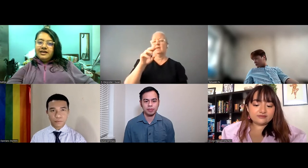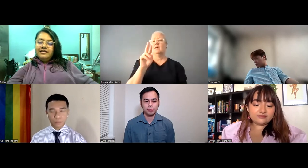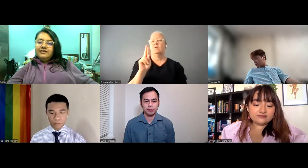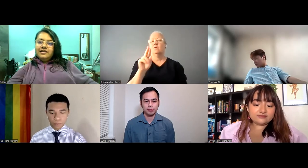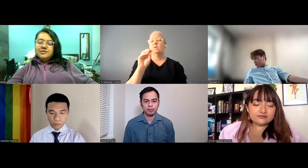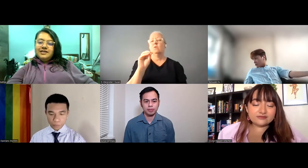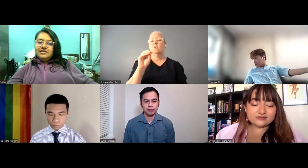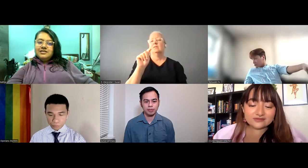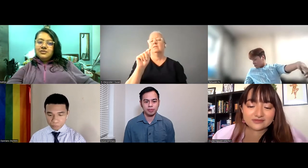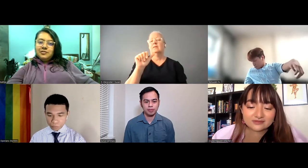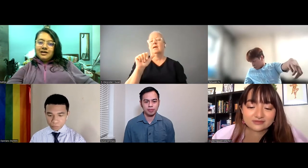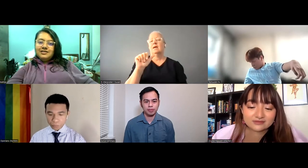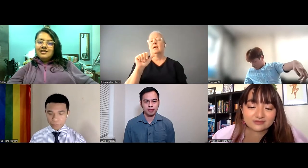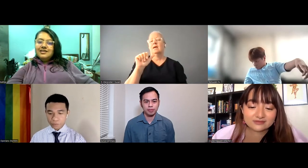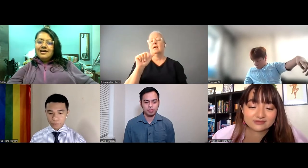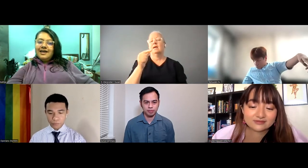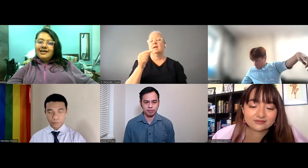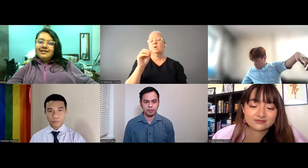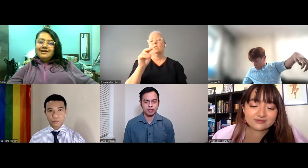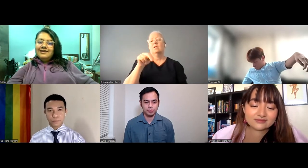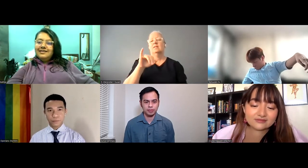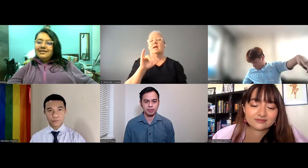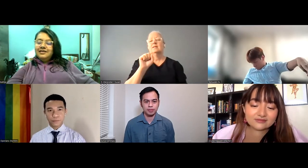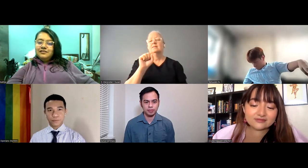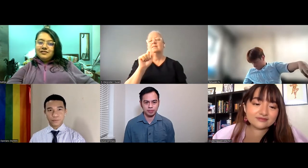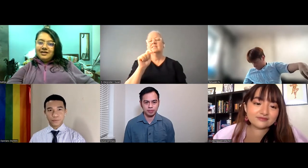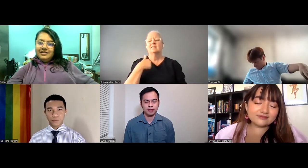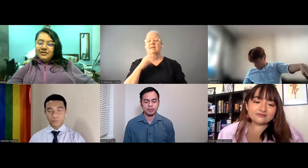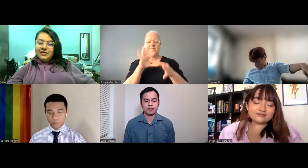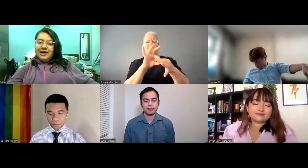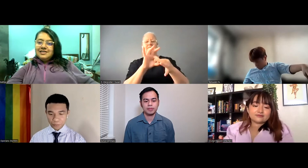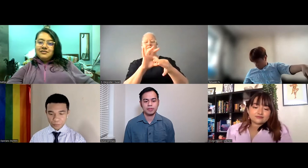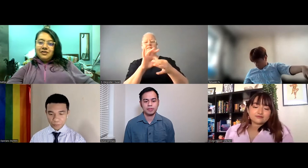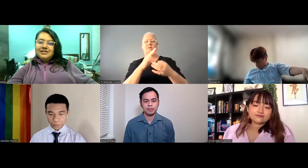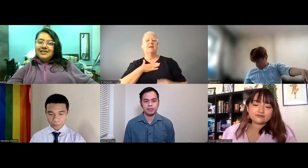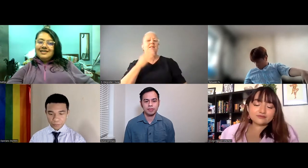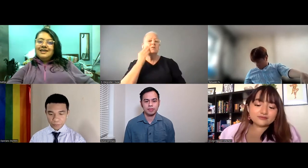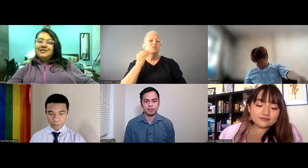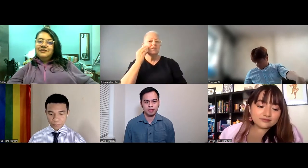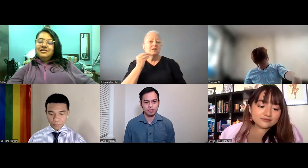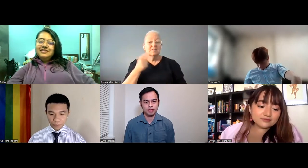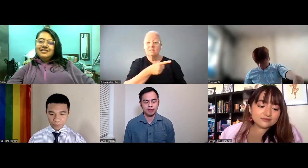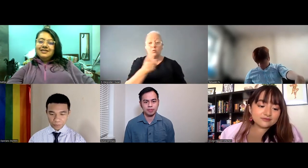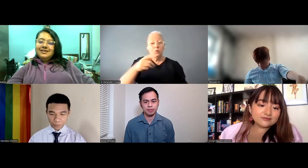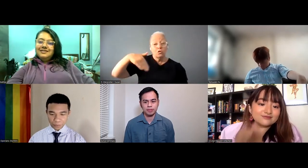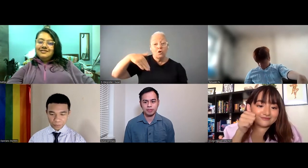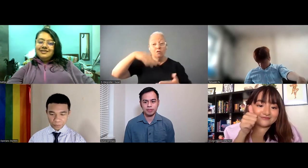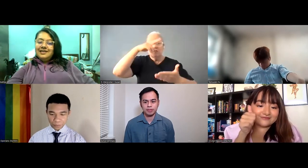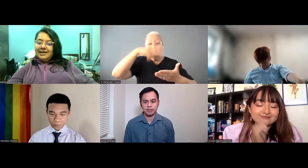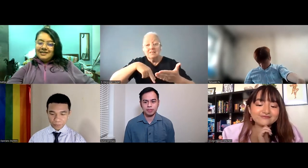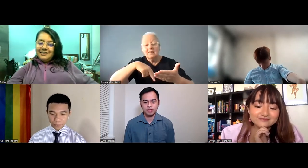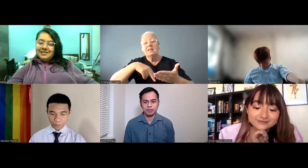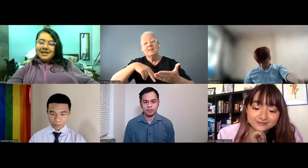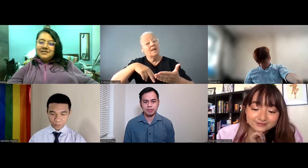my experiences so much. And if you guys have not read that, I would